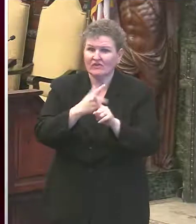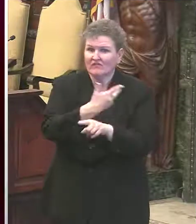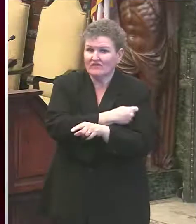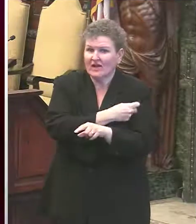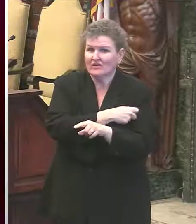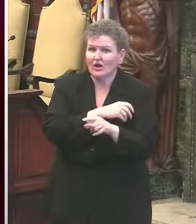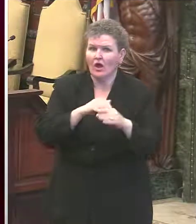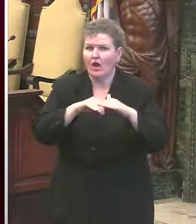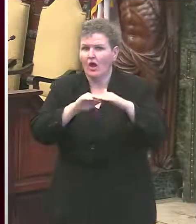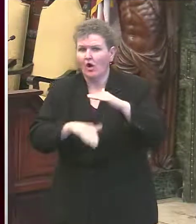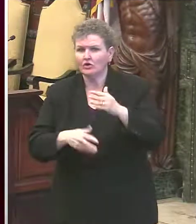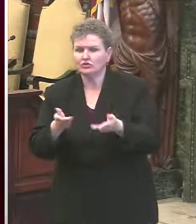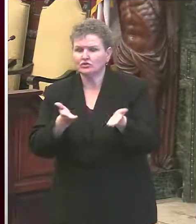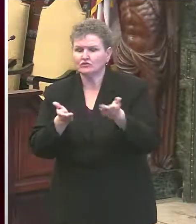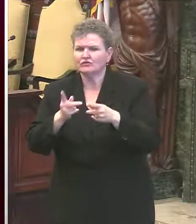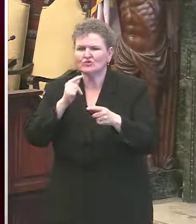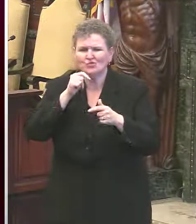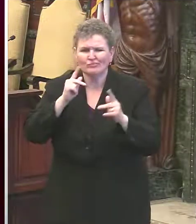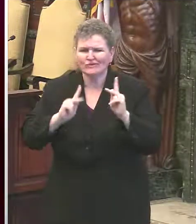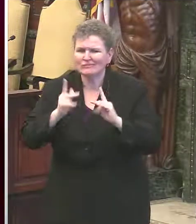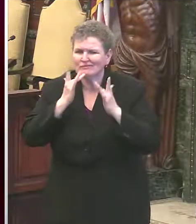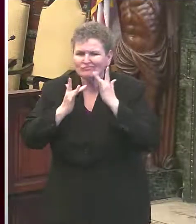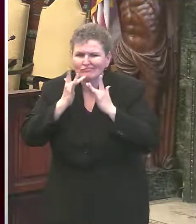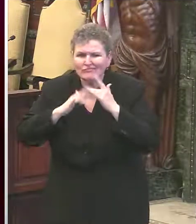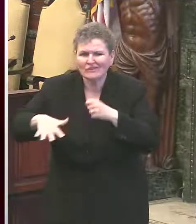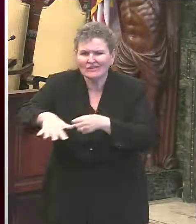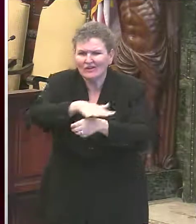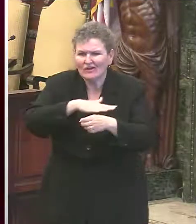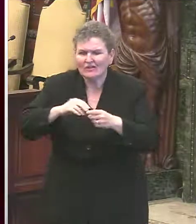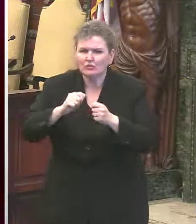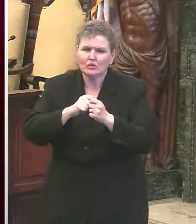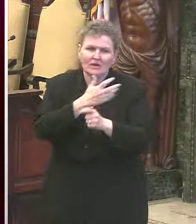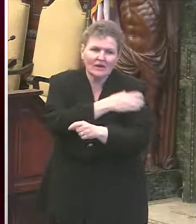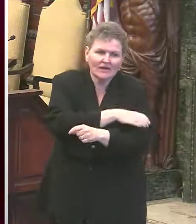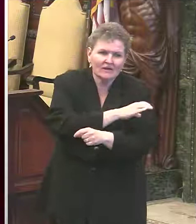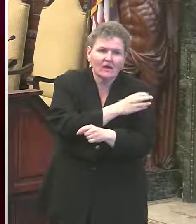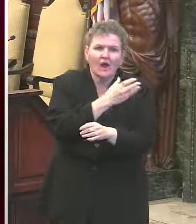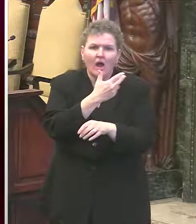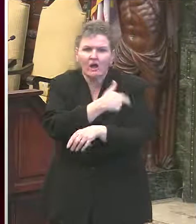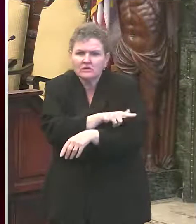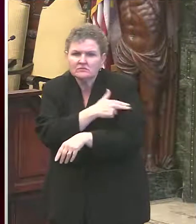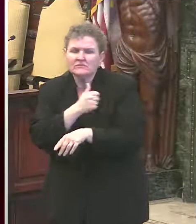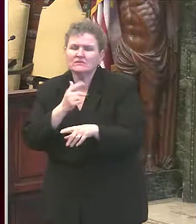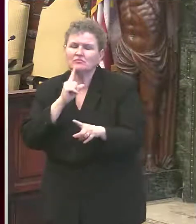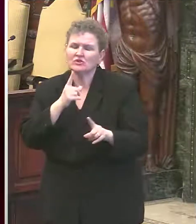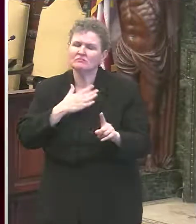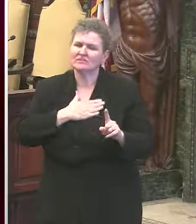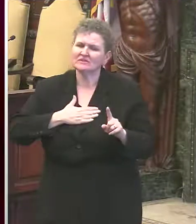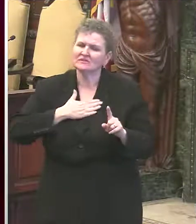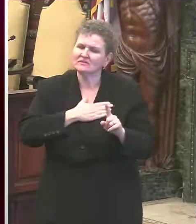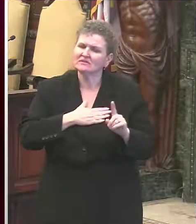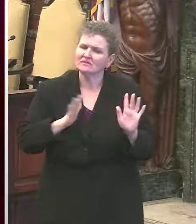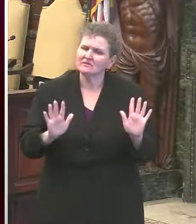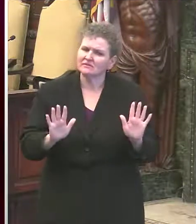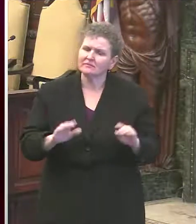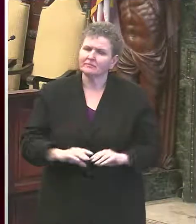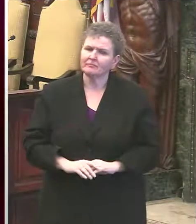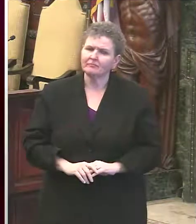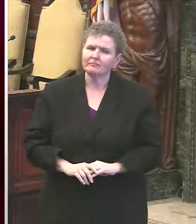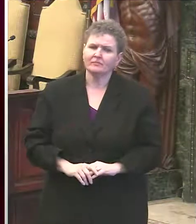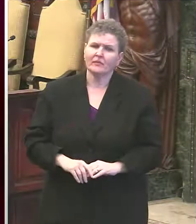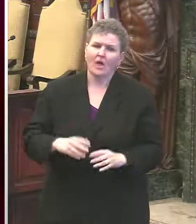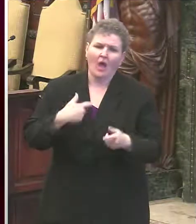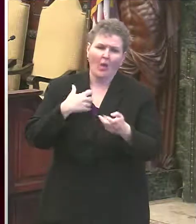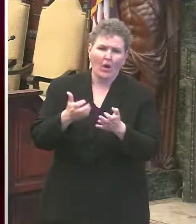that would include pharmacies, it would include clinics, it would include hospitals. And as far as the request for proposals, certainly the request